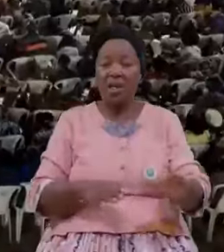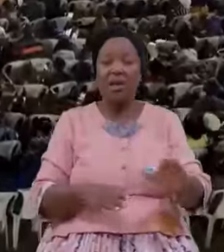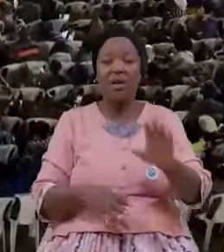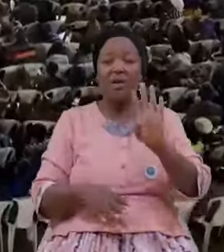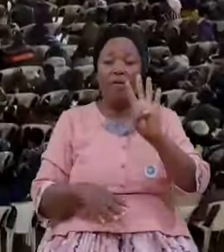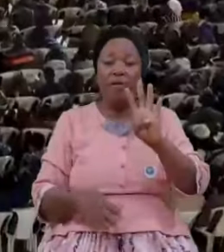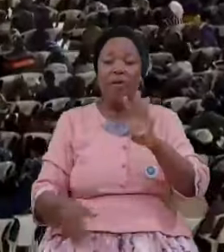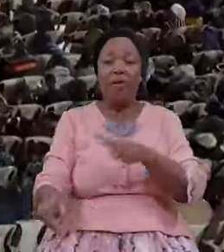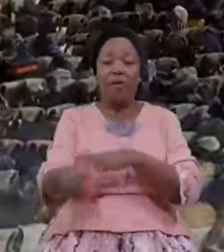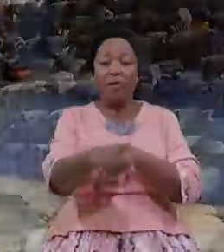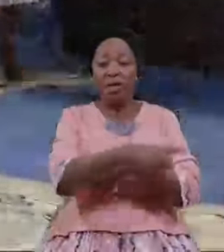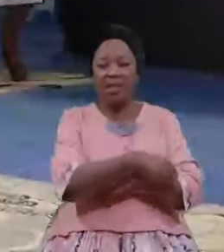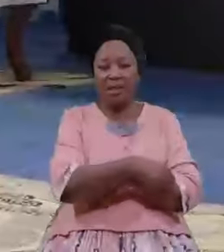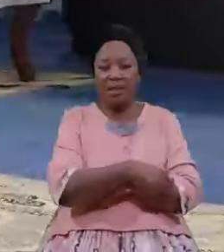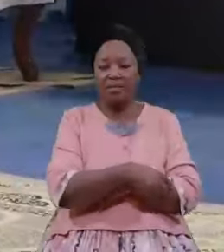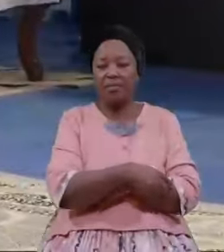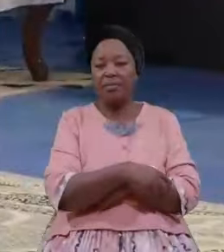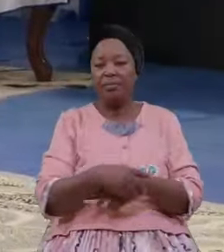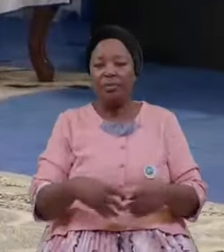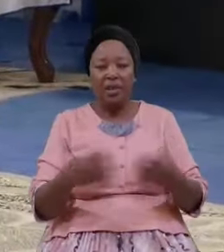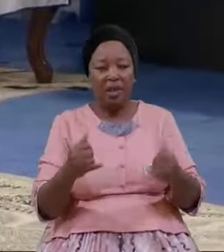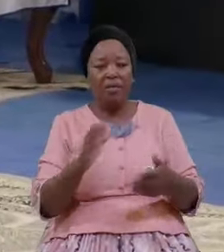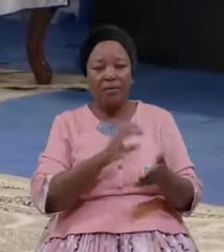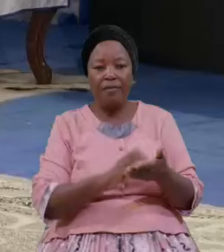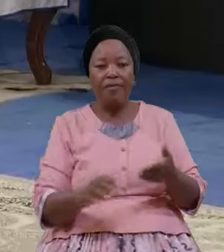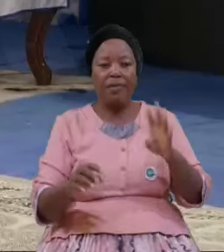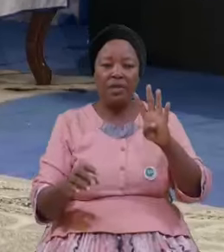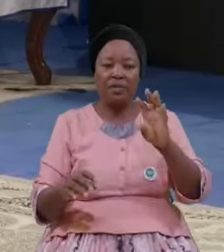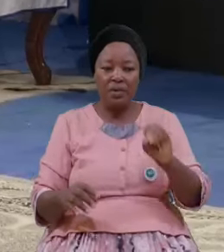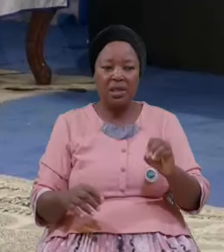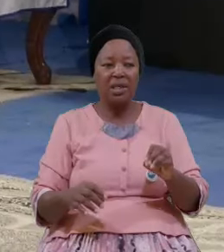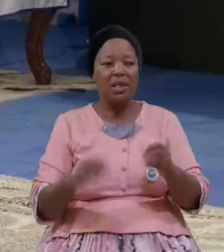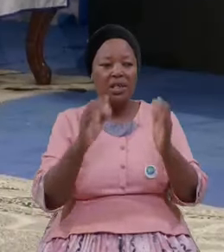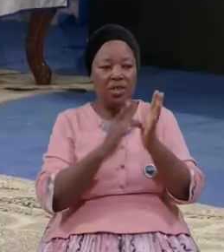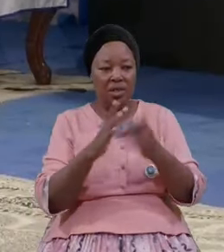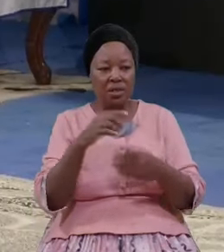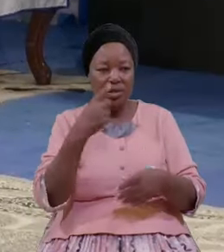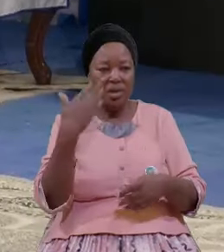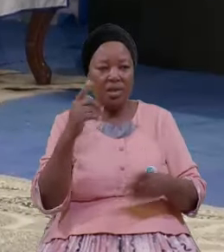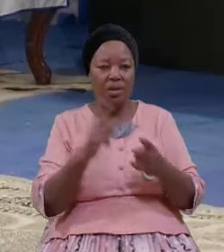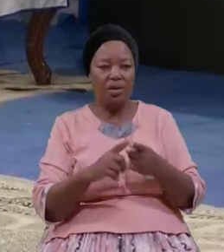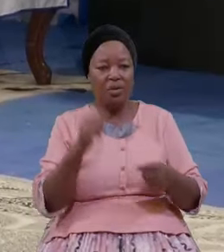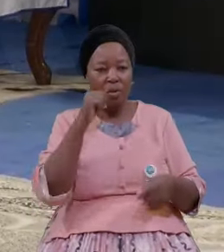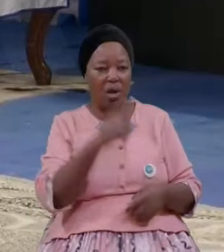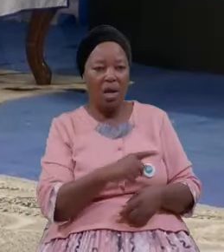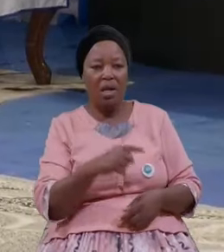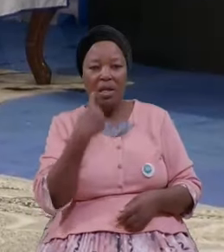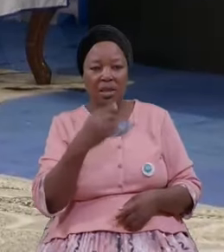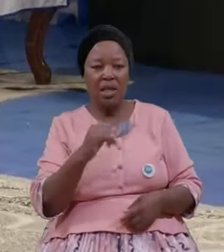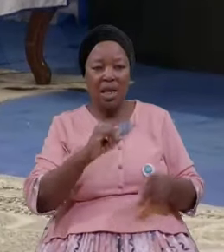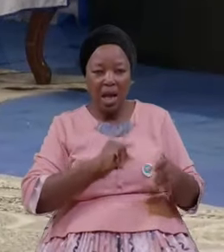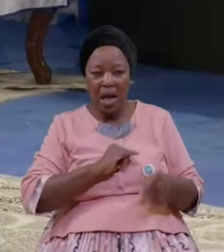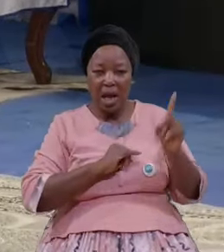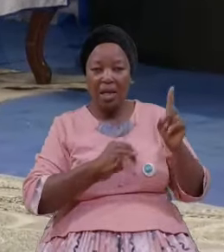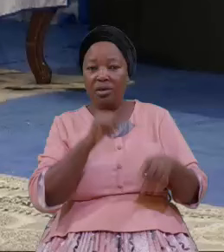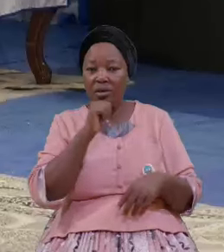verse 40. In verse 40, Jesus says unto her, said I not unto thee